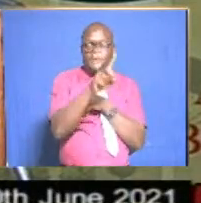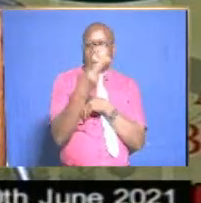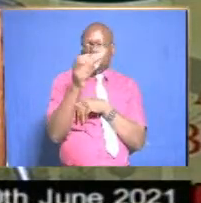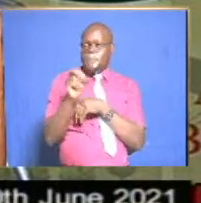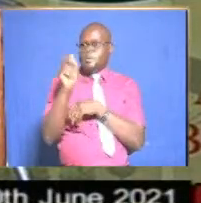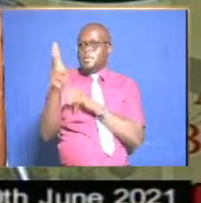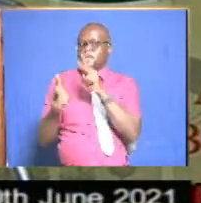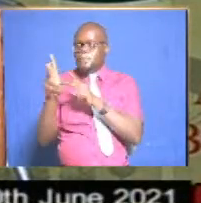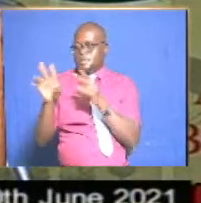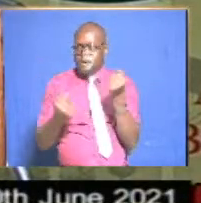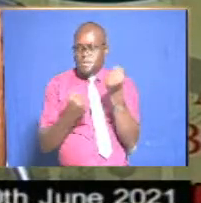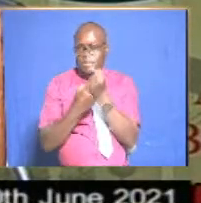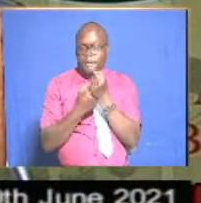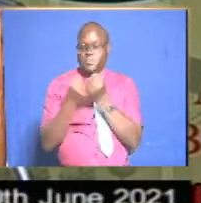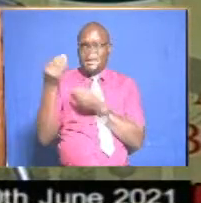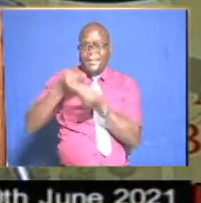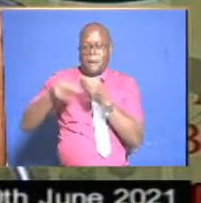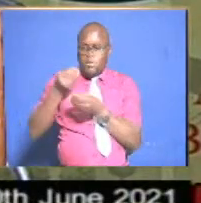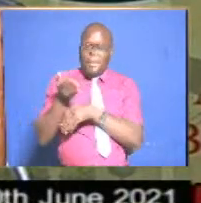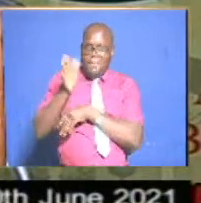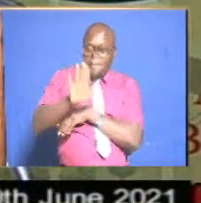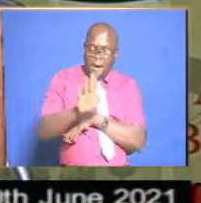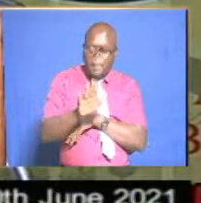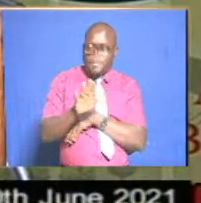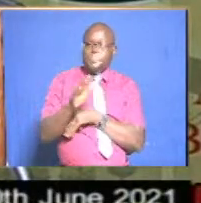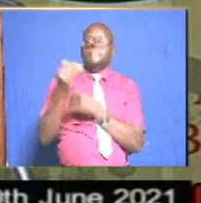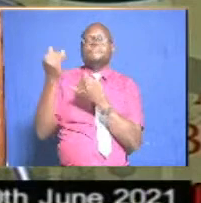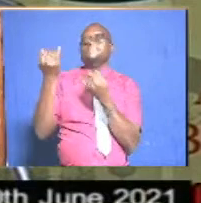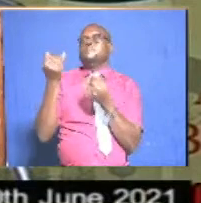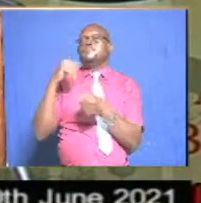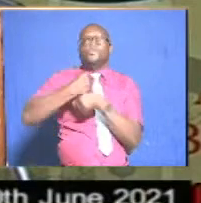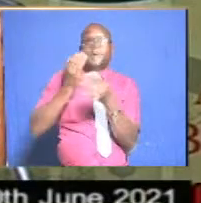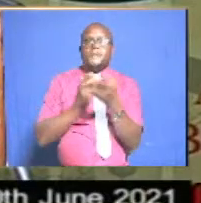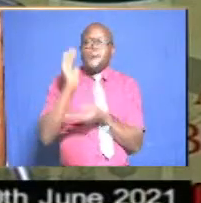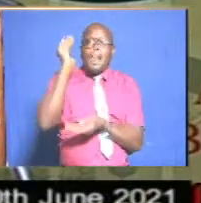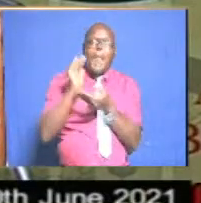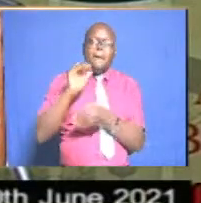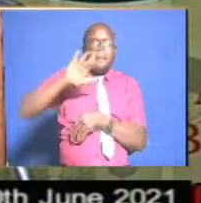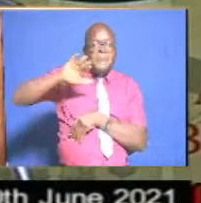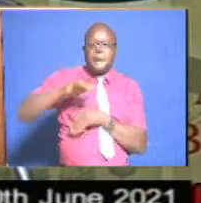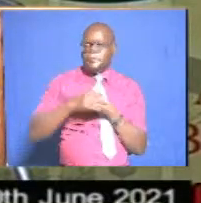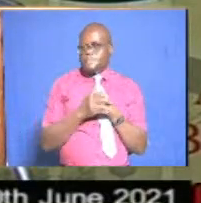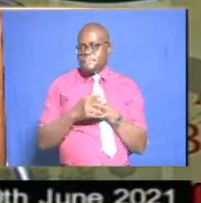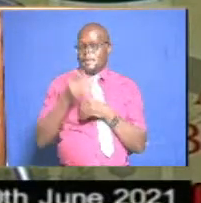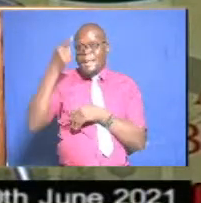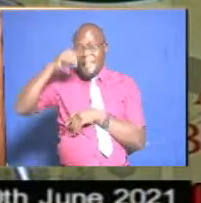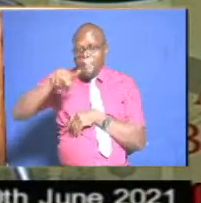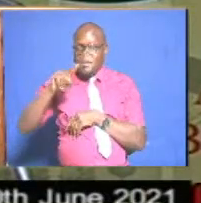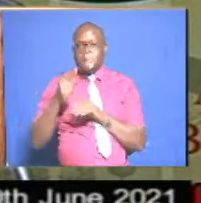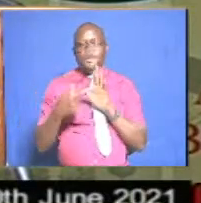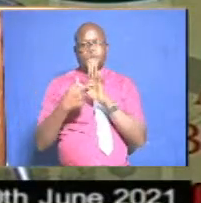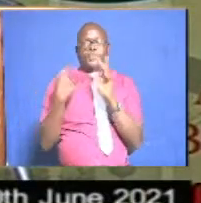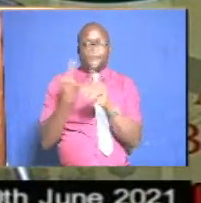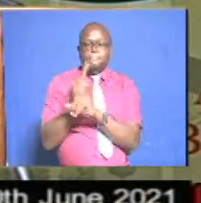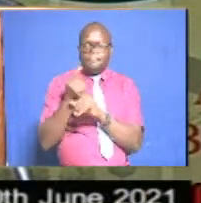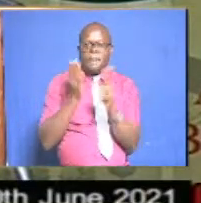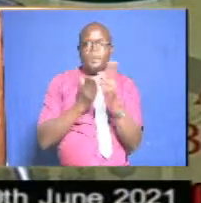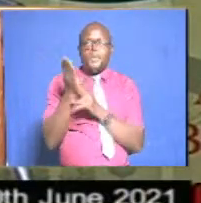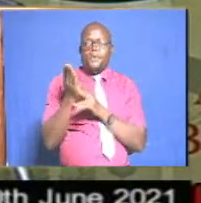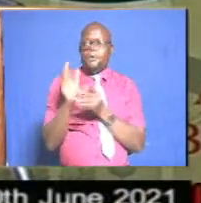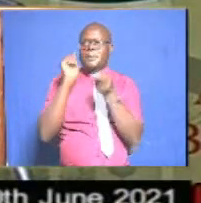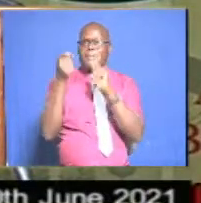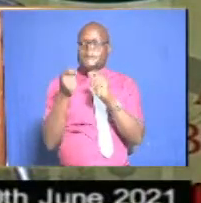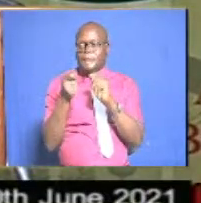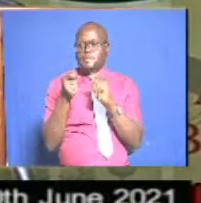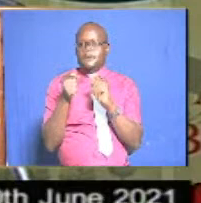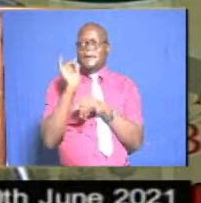designed to support economic recovery and reduce fiscal deficit. The policy aims to mobilize revenues through the ongoing reforms in